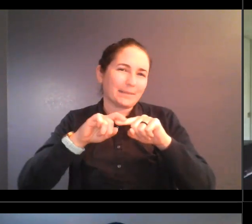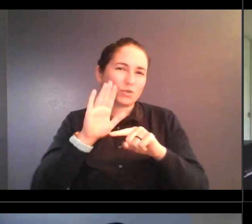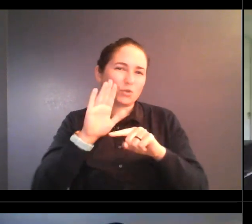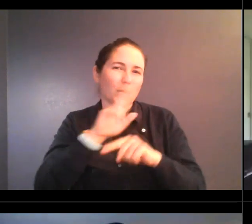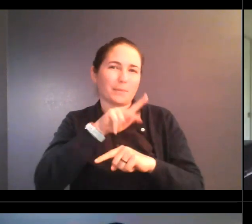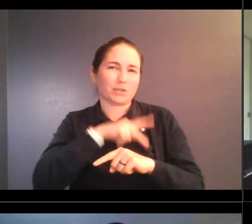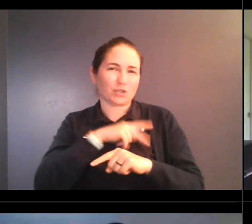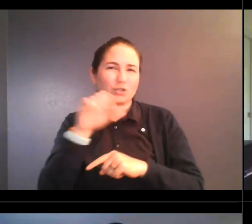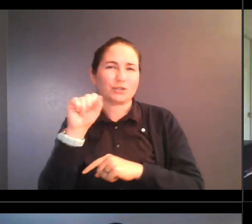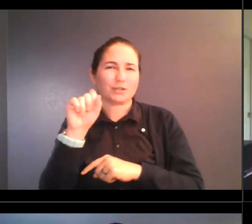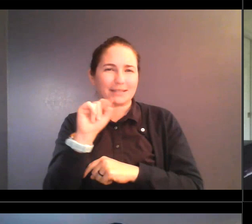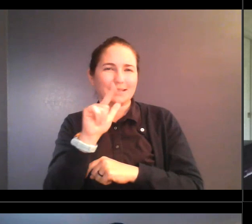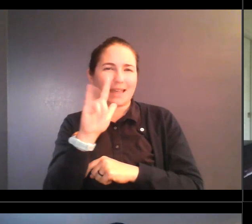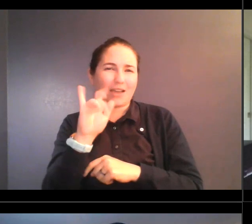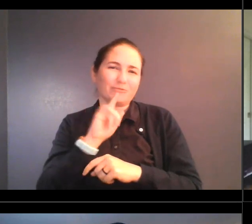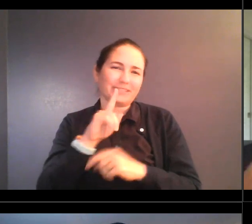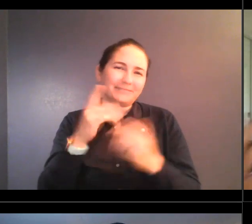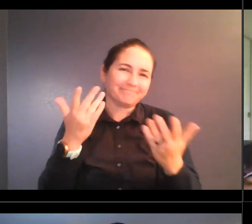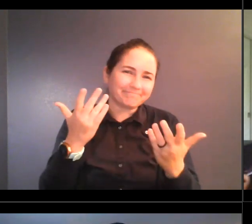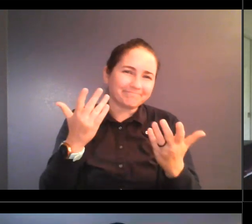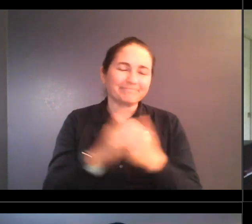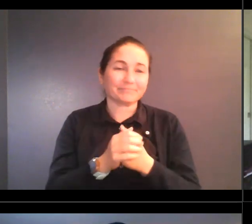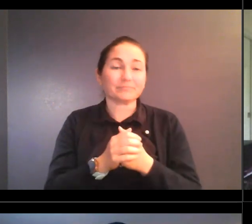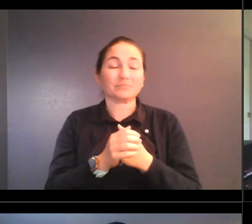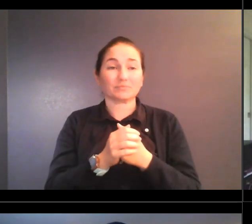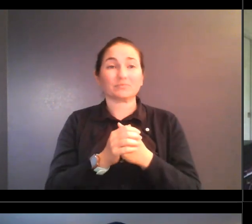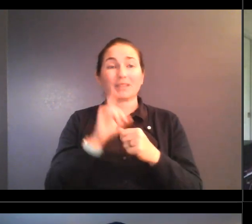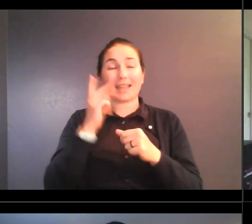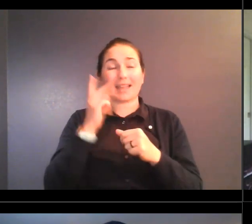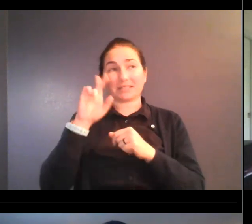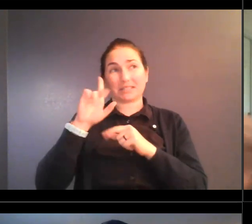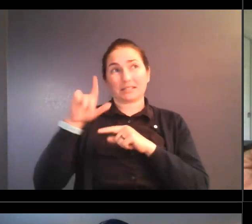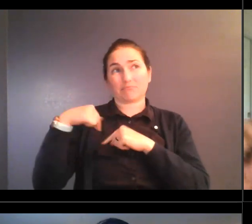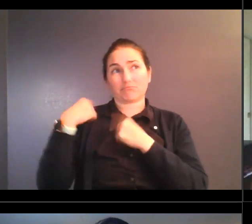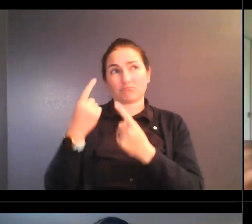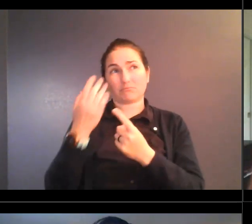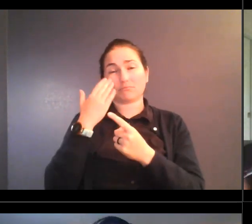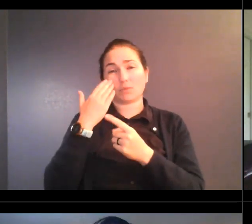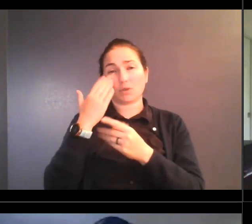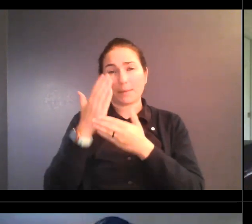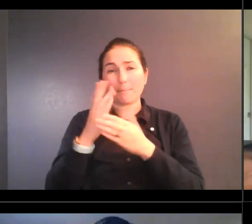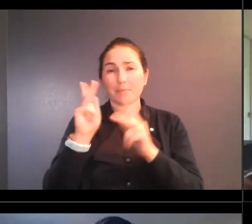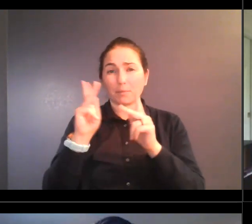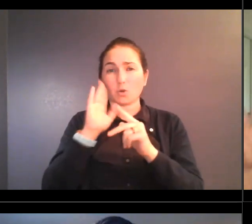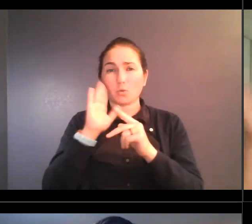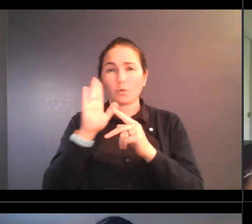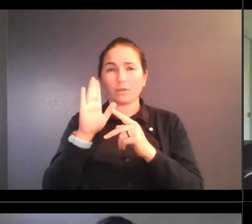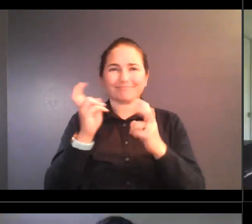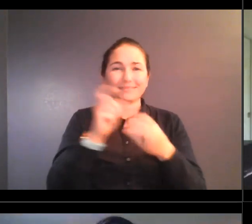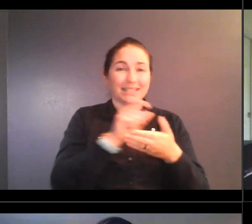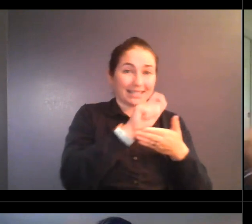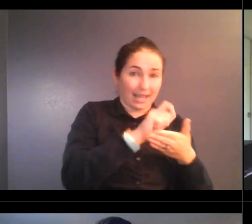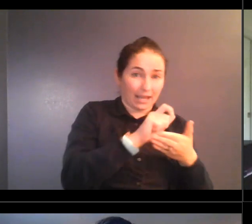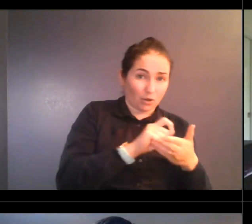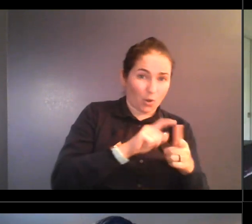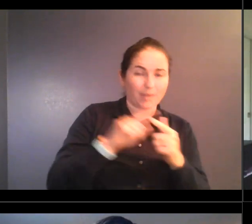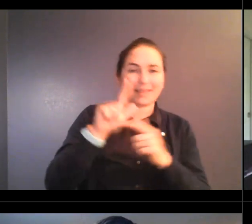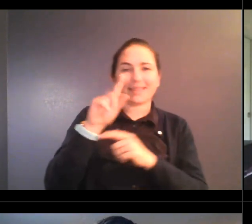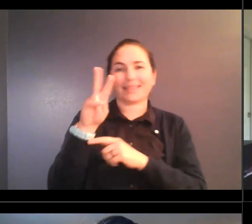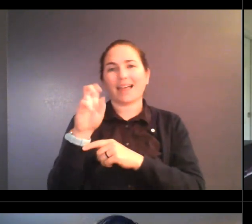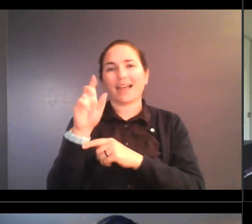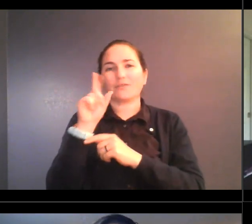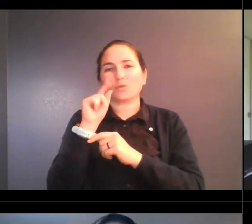style. So what I have seen is people kind of take notes and then live tweet something